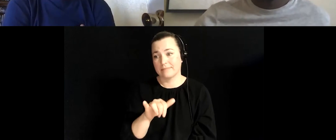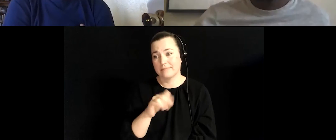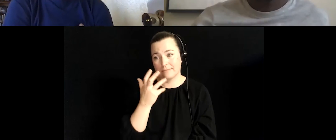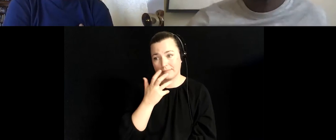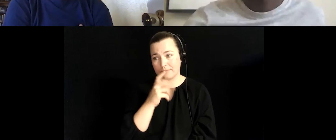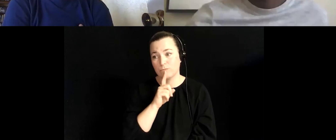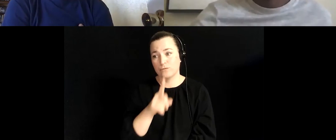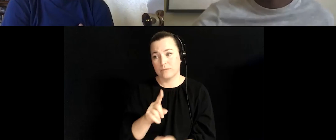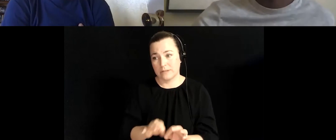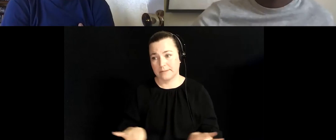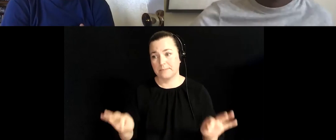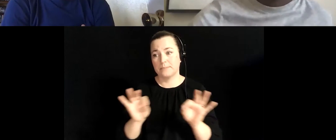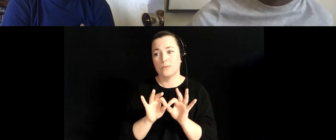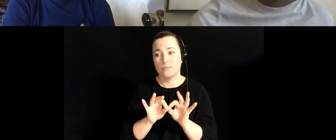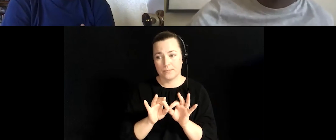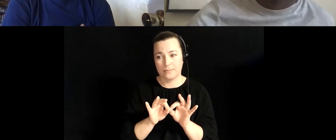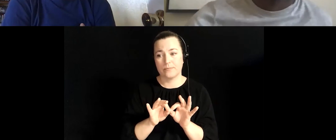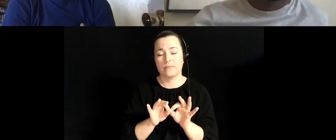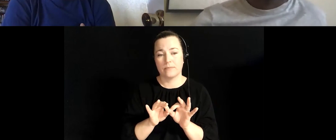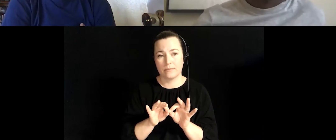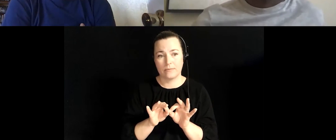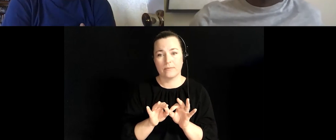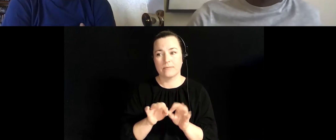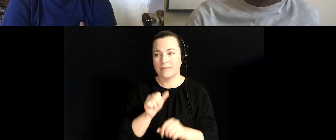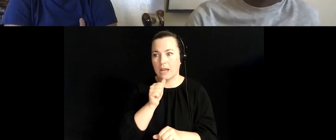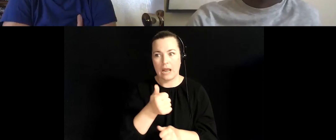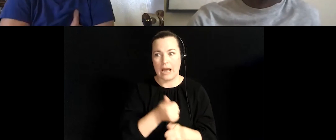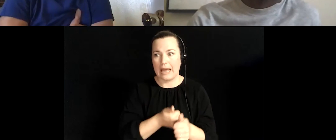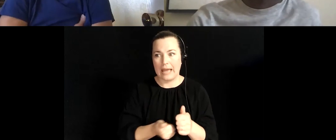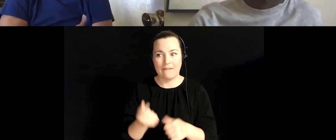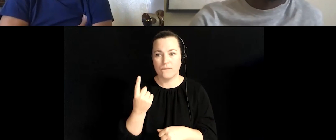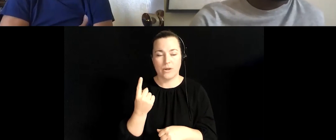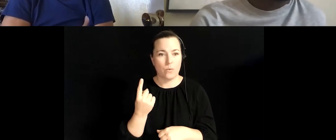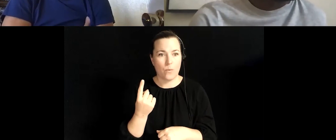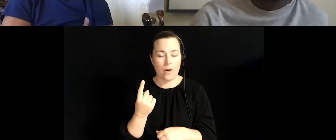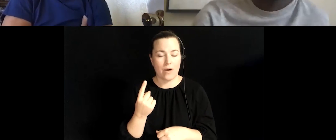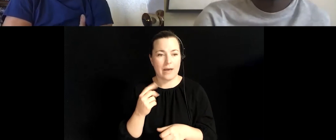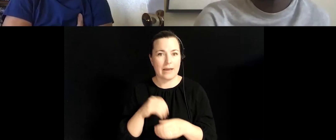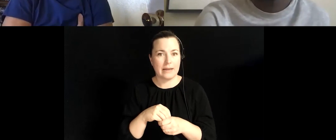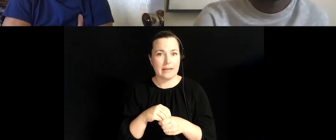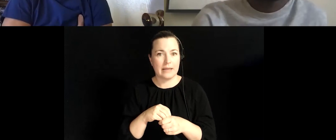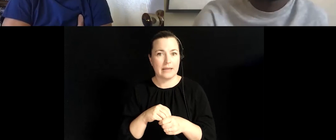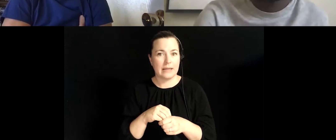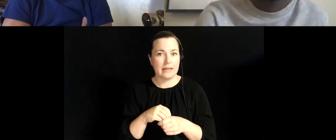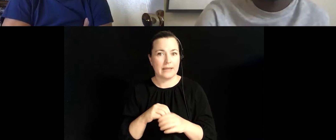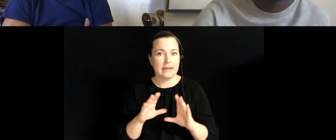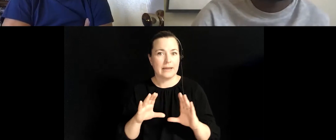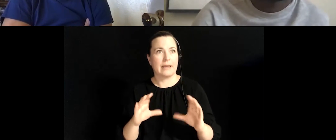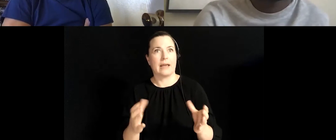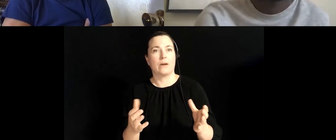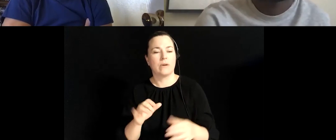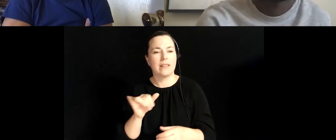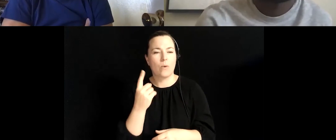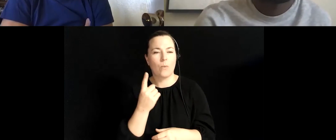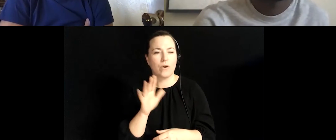important to go, like, not everyone in a category. Like, I mean, one of the great things about Claire and I